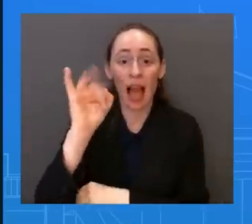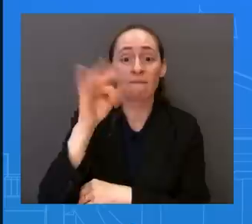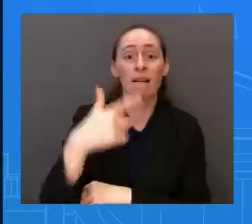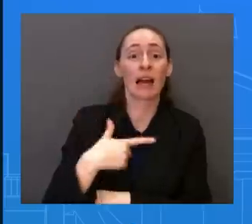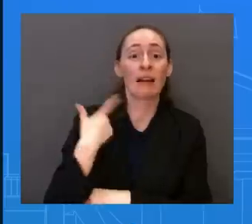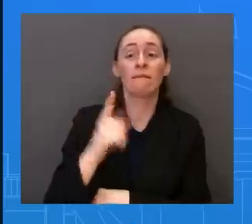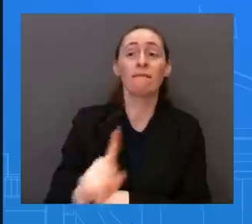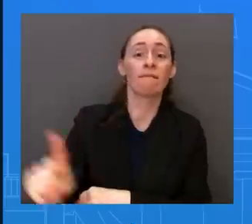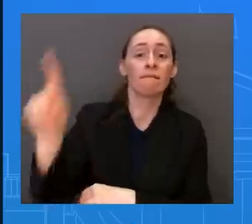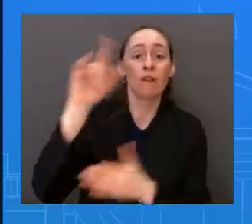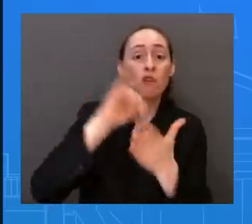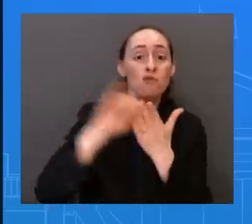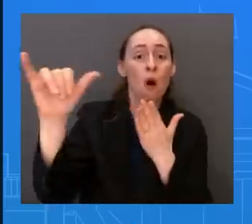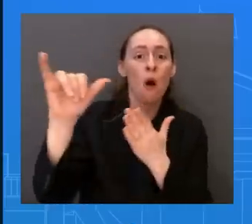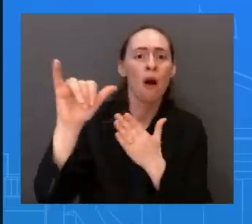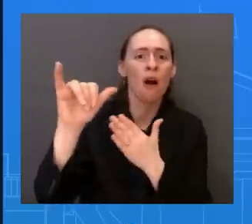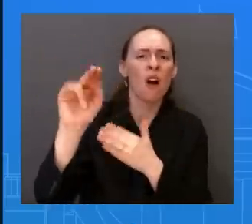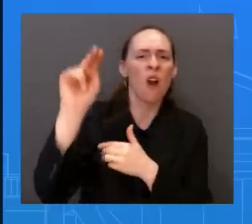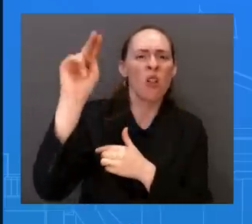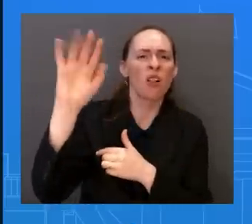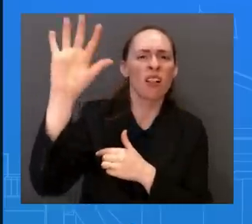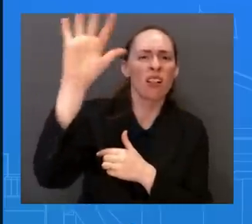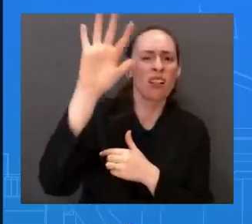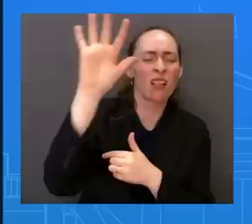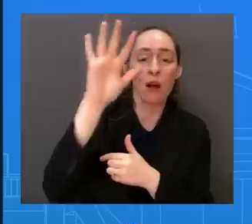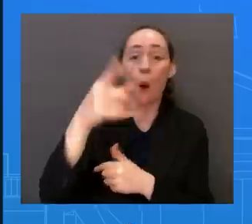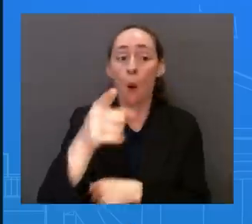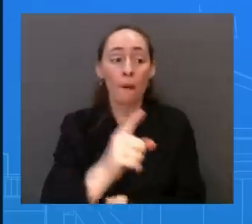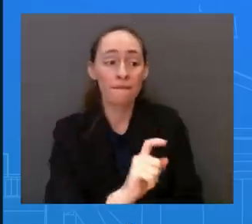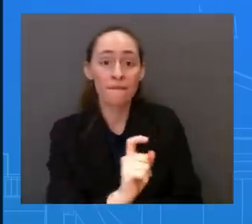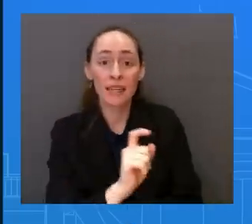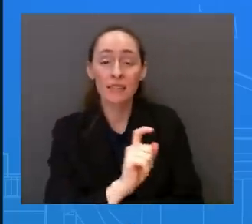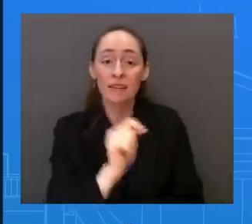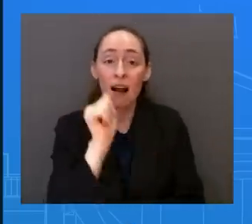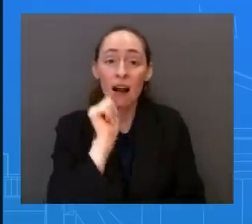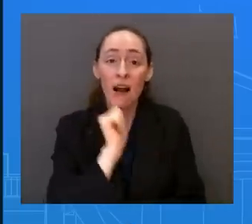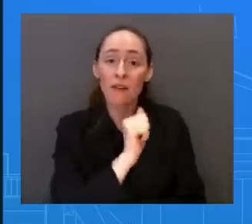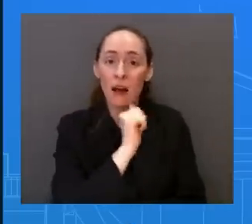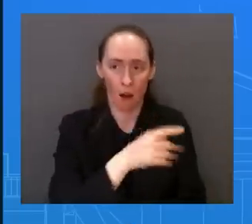the announcement that there is going to be a big investment in building a facility